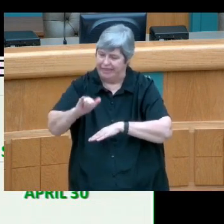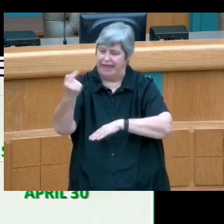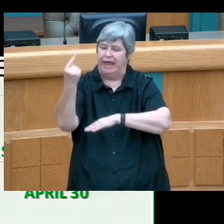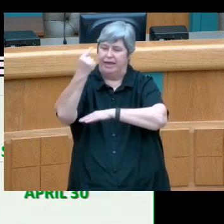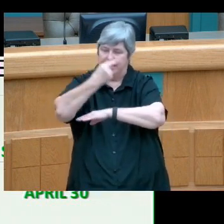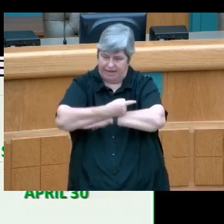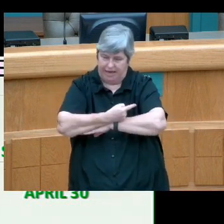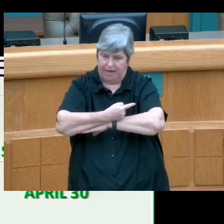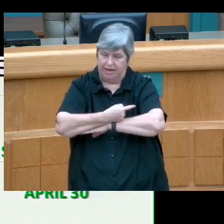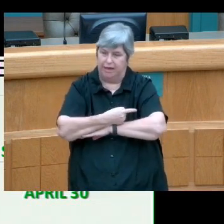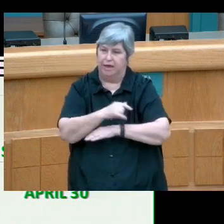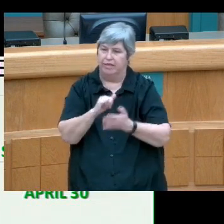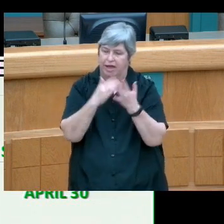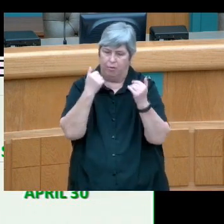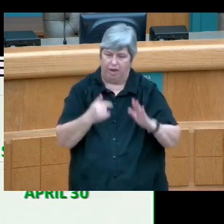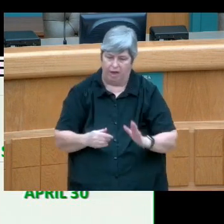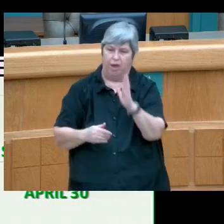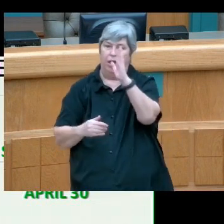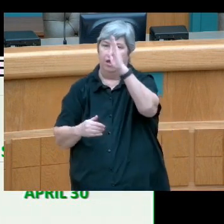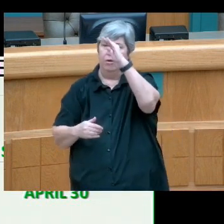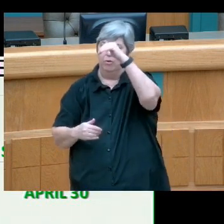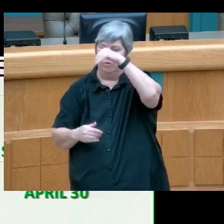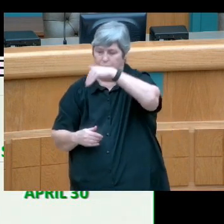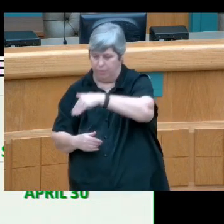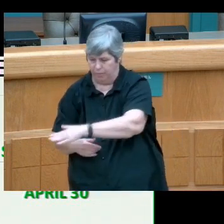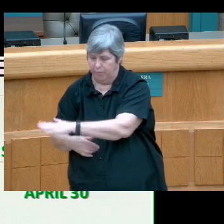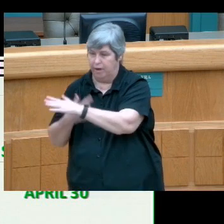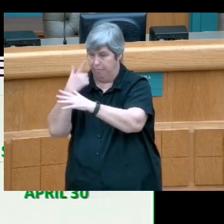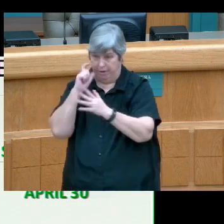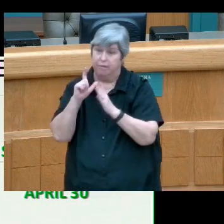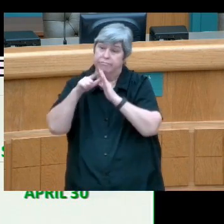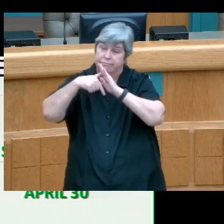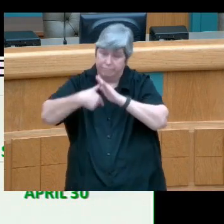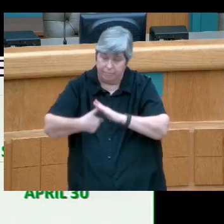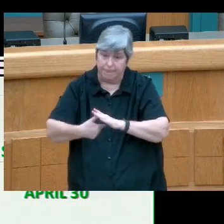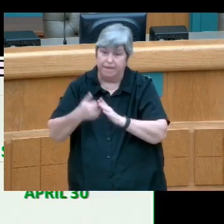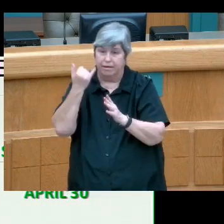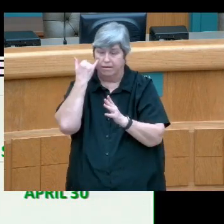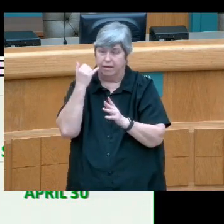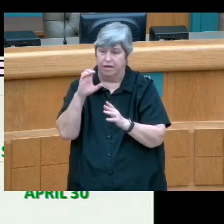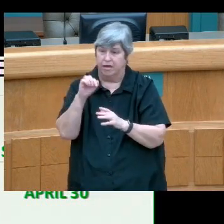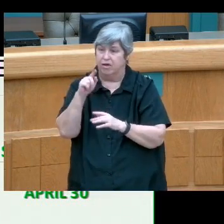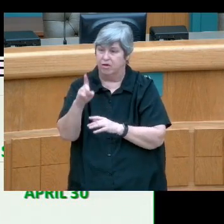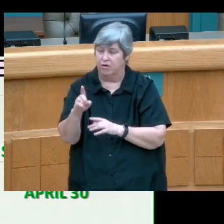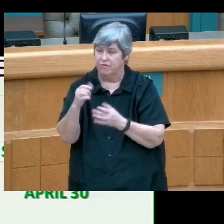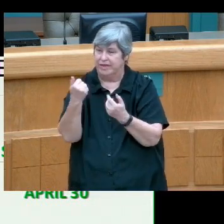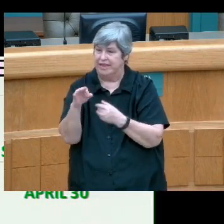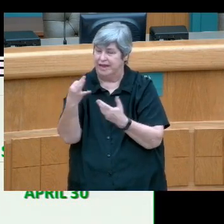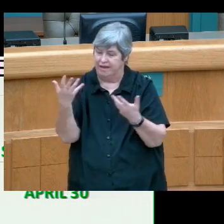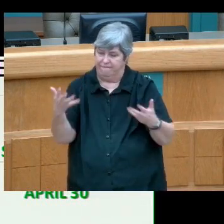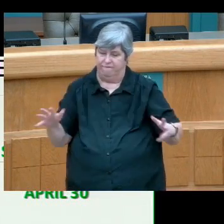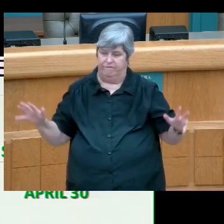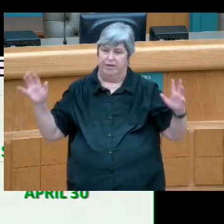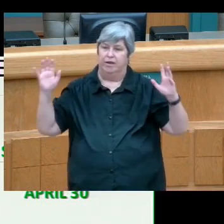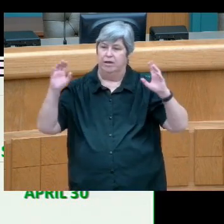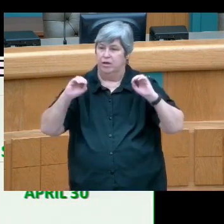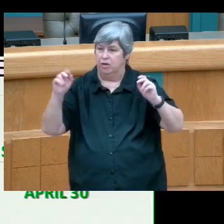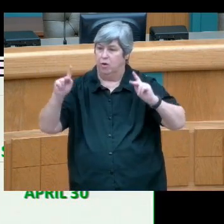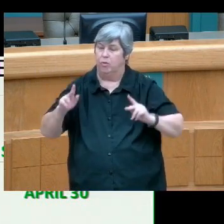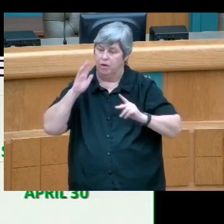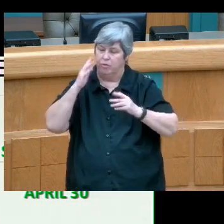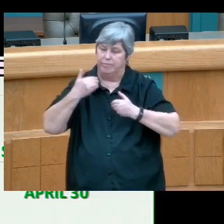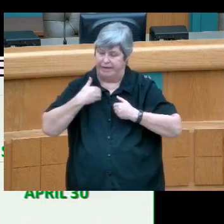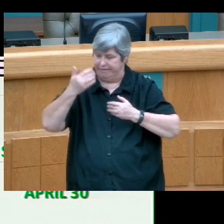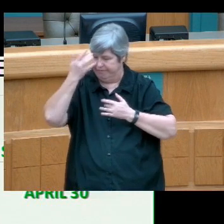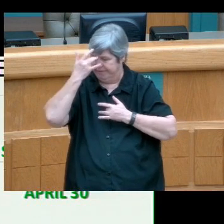And so that's why it goes up and then it comes back down, because eventually, if COVID-19 burns out in our community, nobody will be